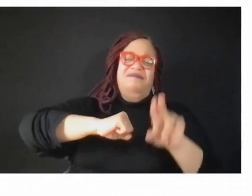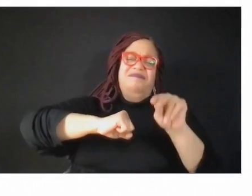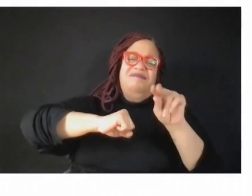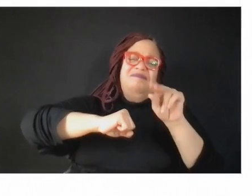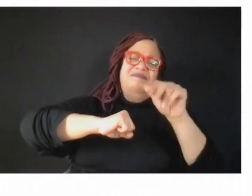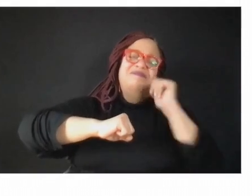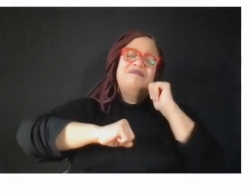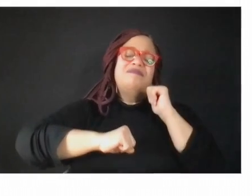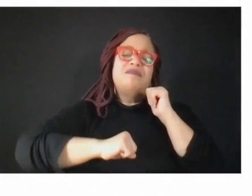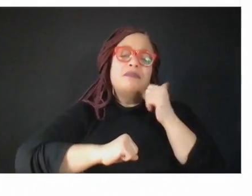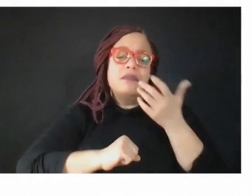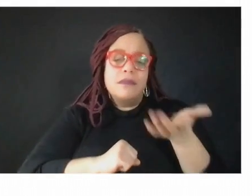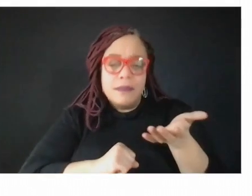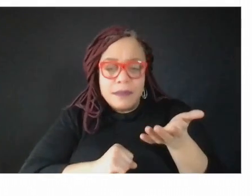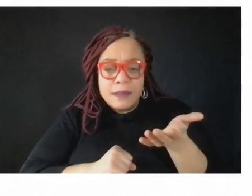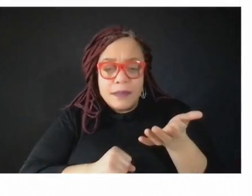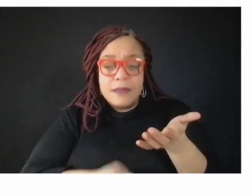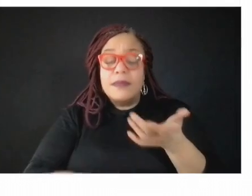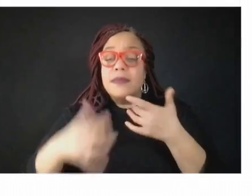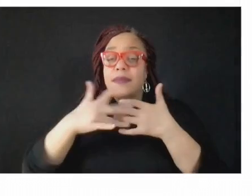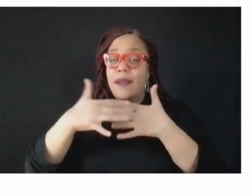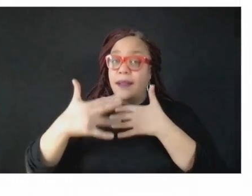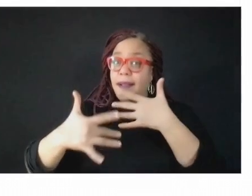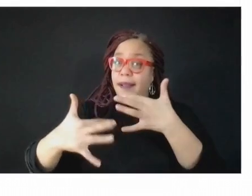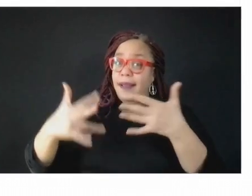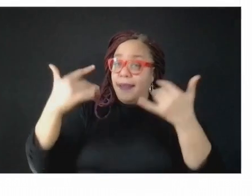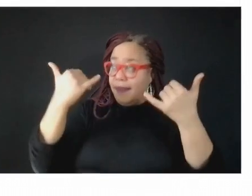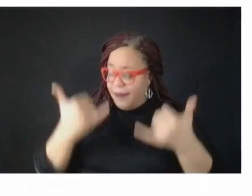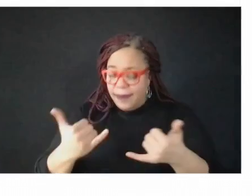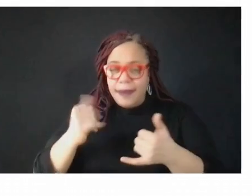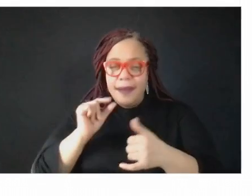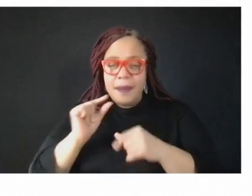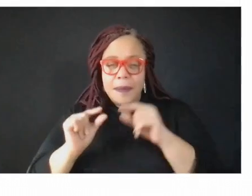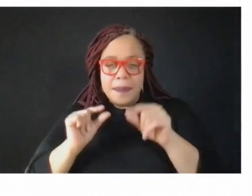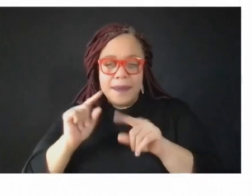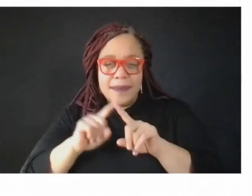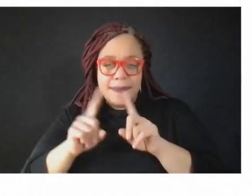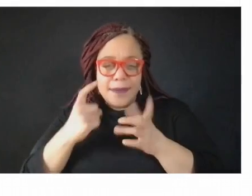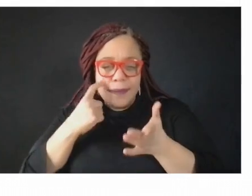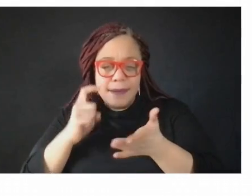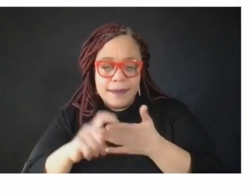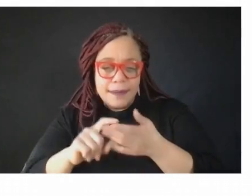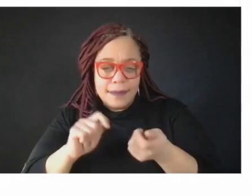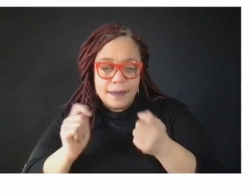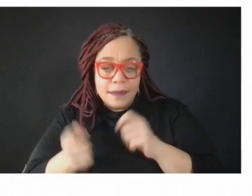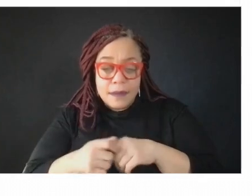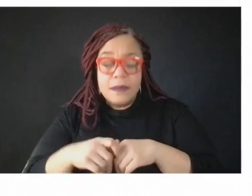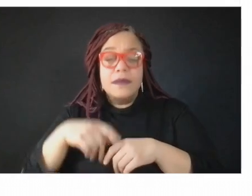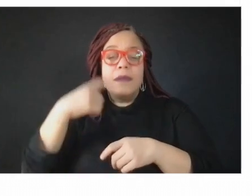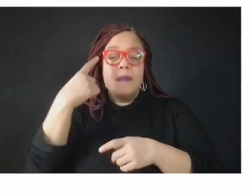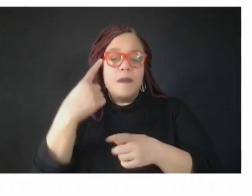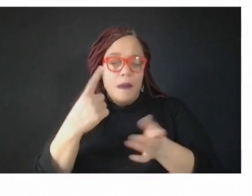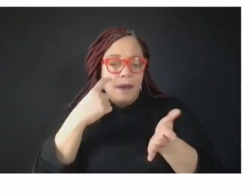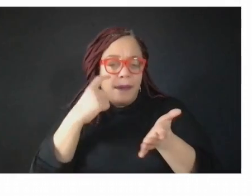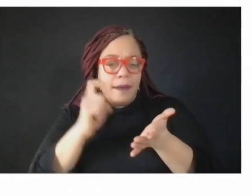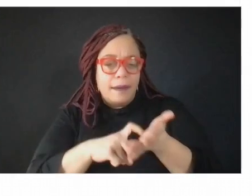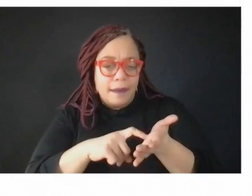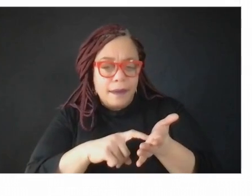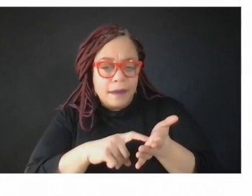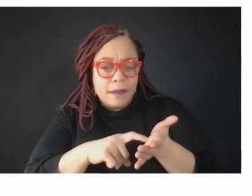ways. And one is that we've seen a societal sort of acceptance of this idea